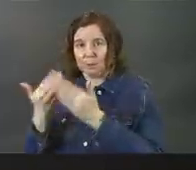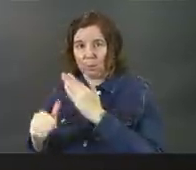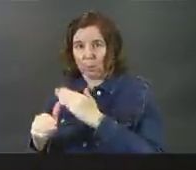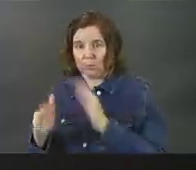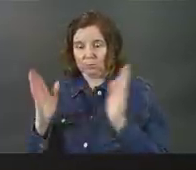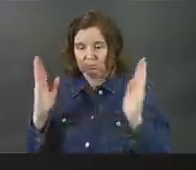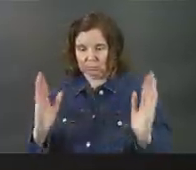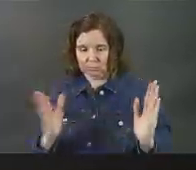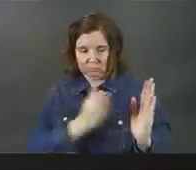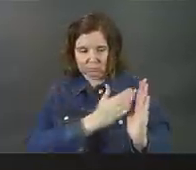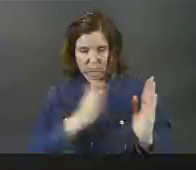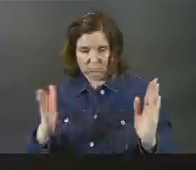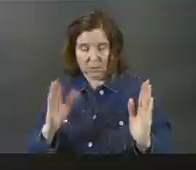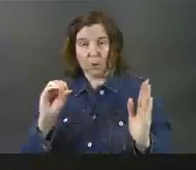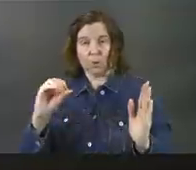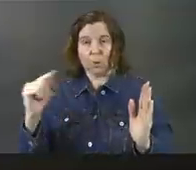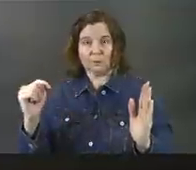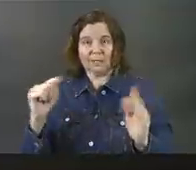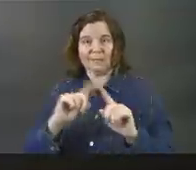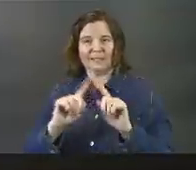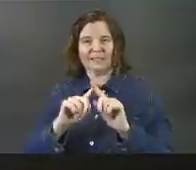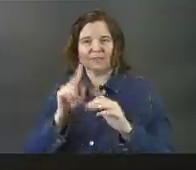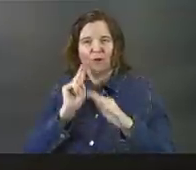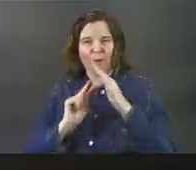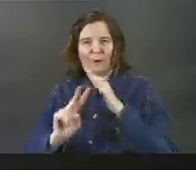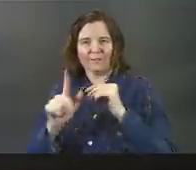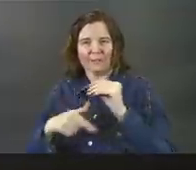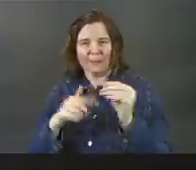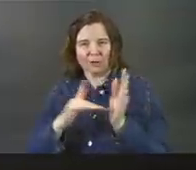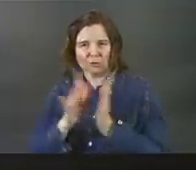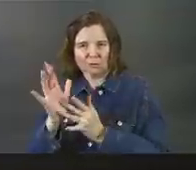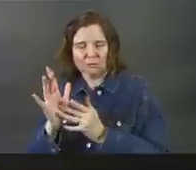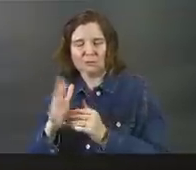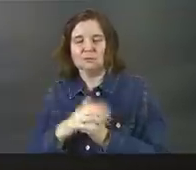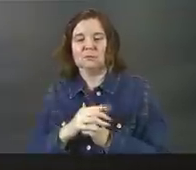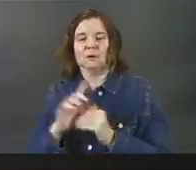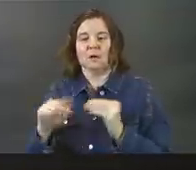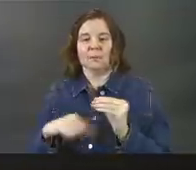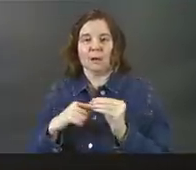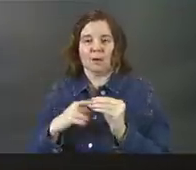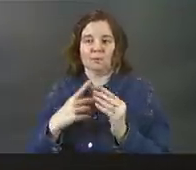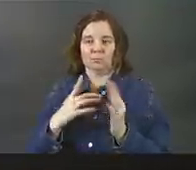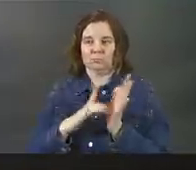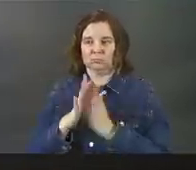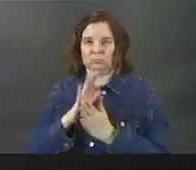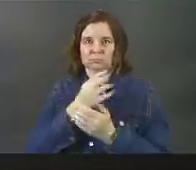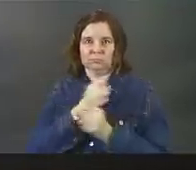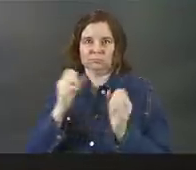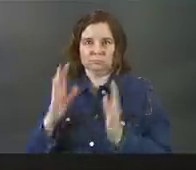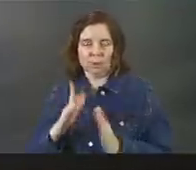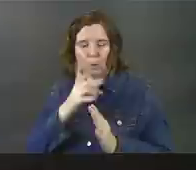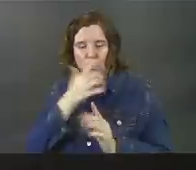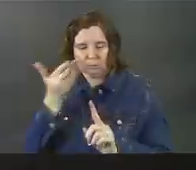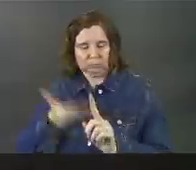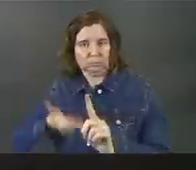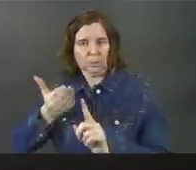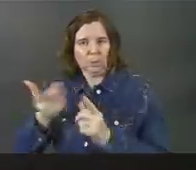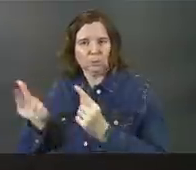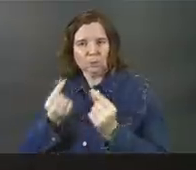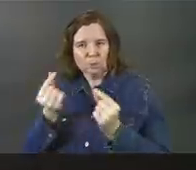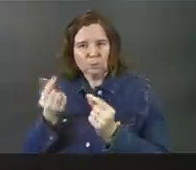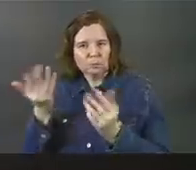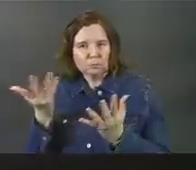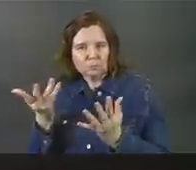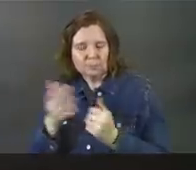Old Testament has all sorts of prophecies about the Messiah, all sorts of prophecies about Jesus and who he's going to be, what he's going to